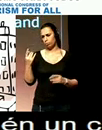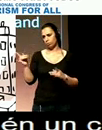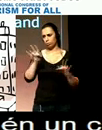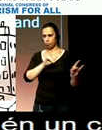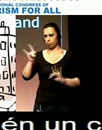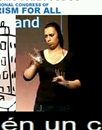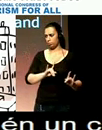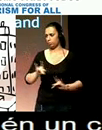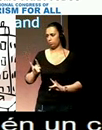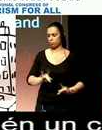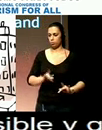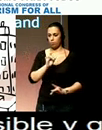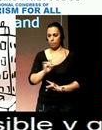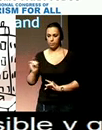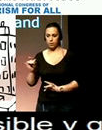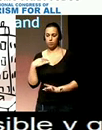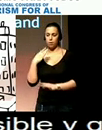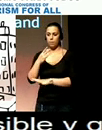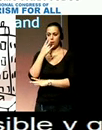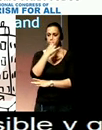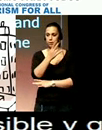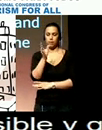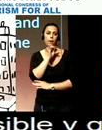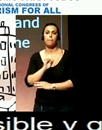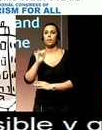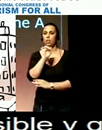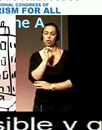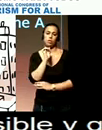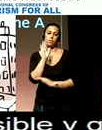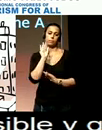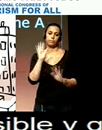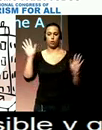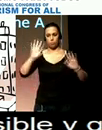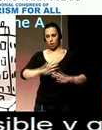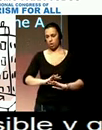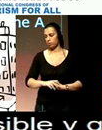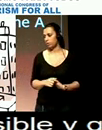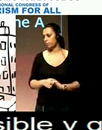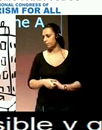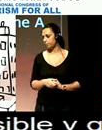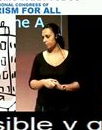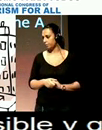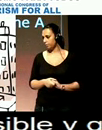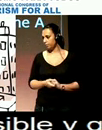Acropolis. CNN has declared it the greatest outdoor cinema in the world.